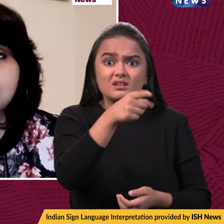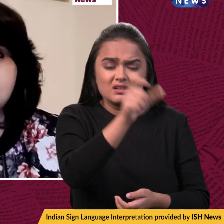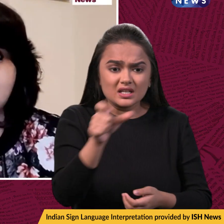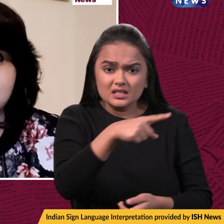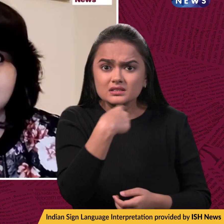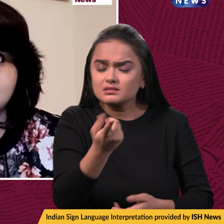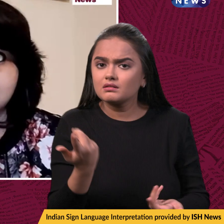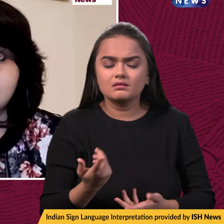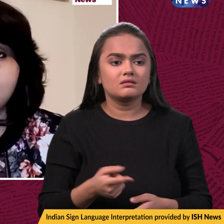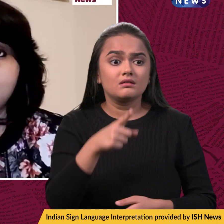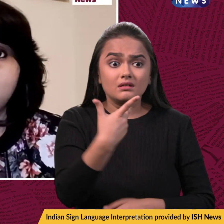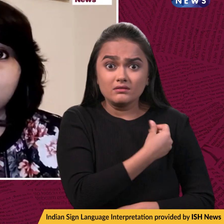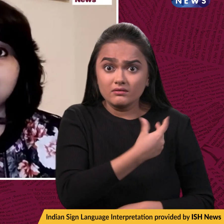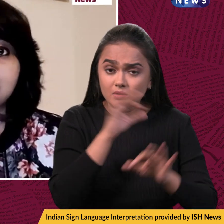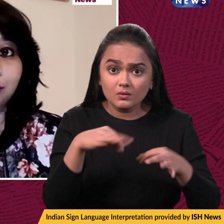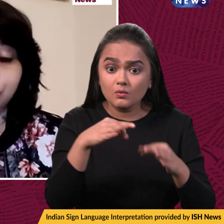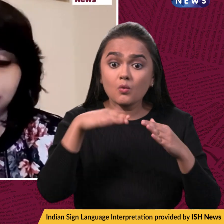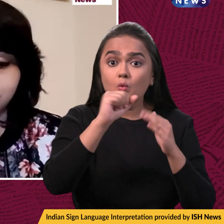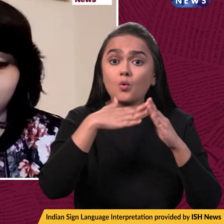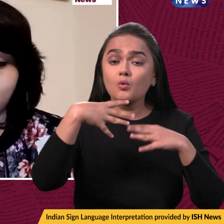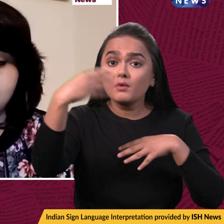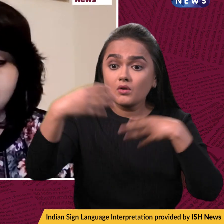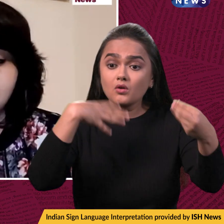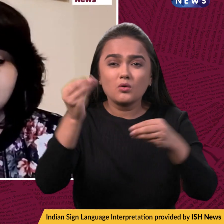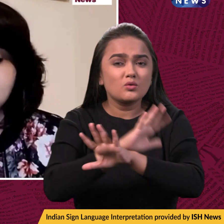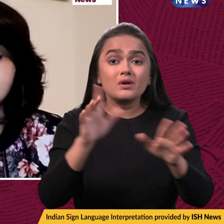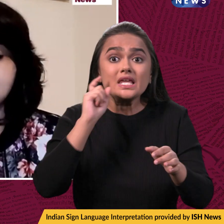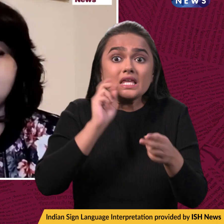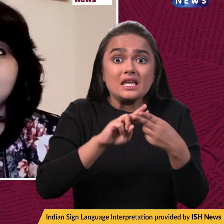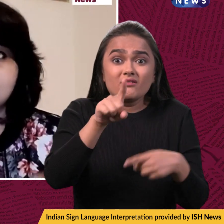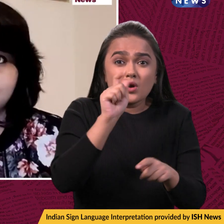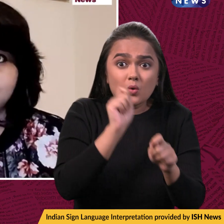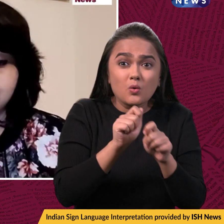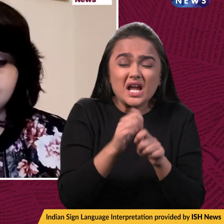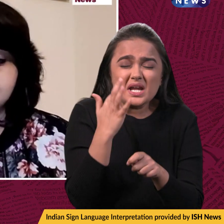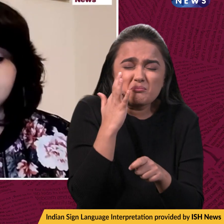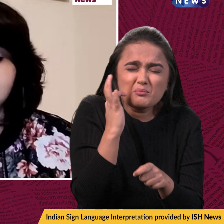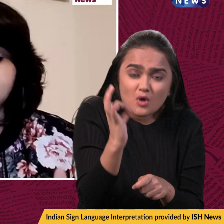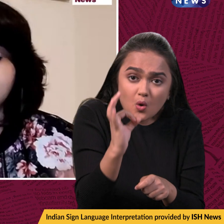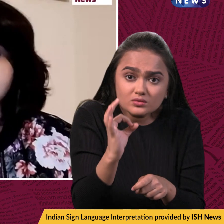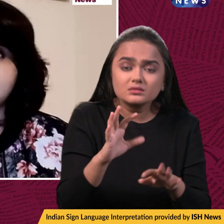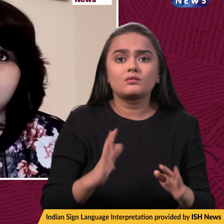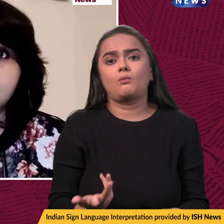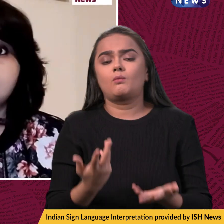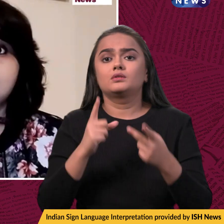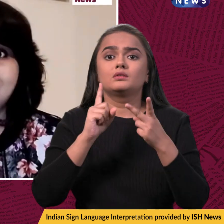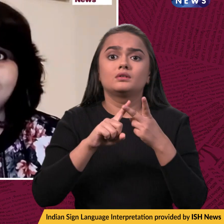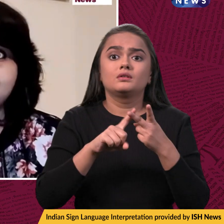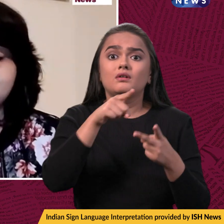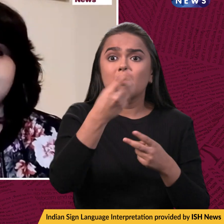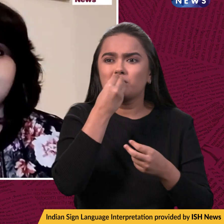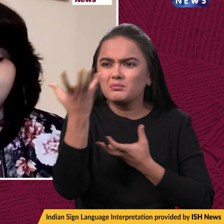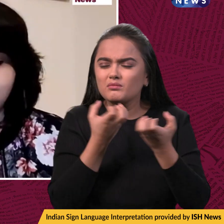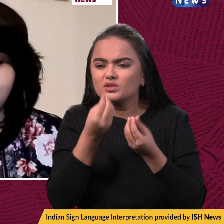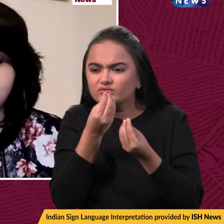have not been vaccinated won't be able to leave home unless it's for essential reasons, for going to work,